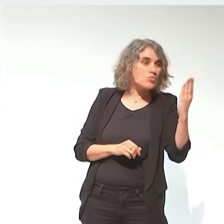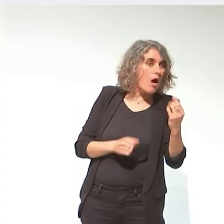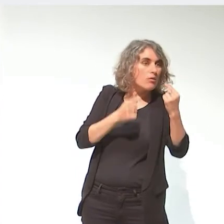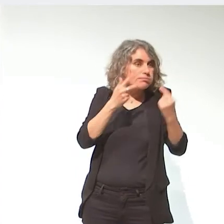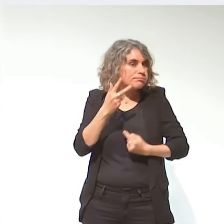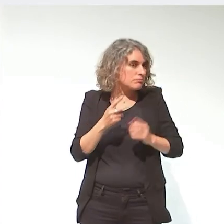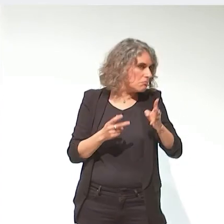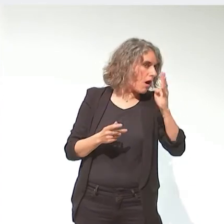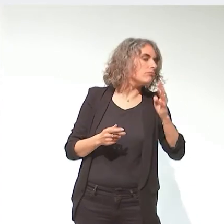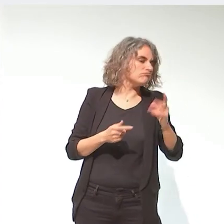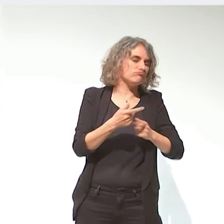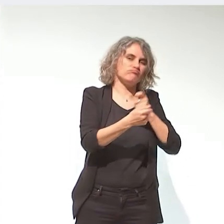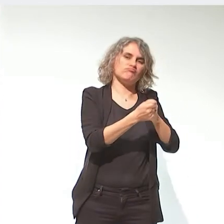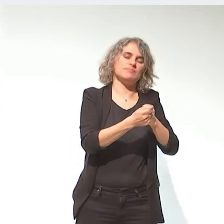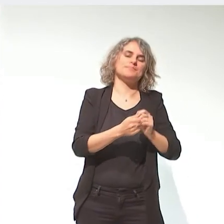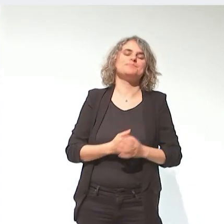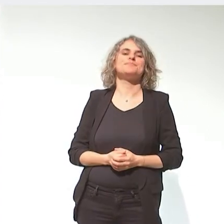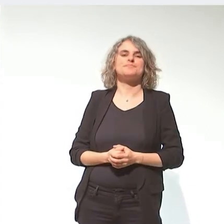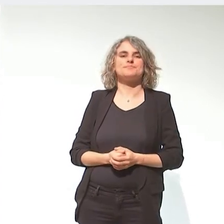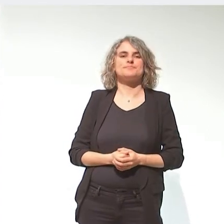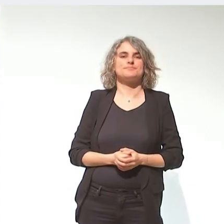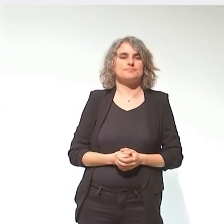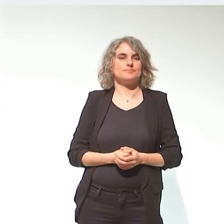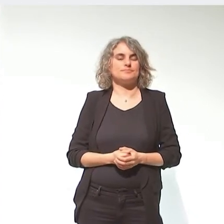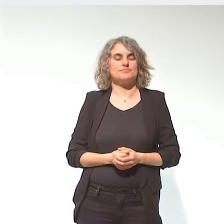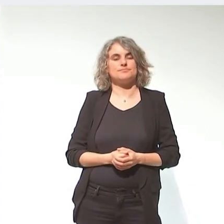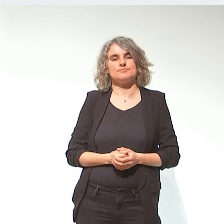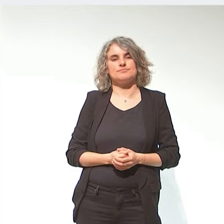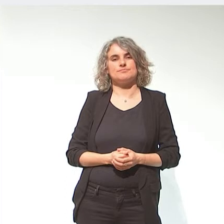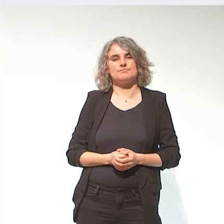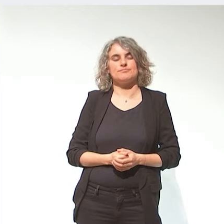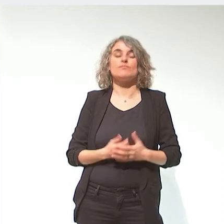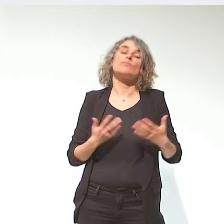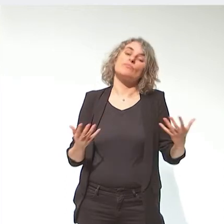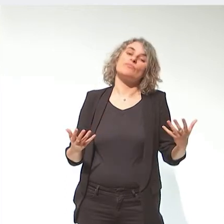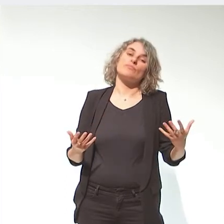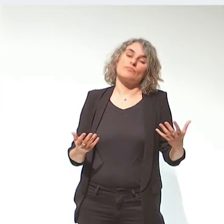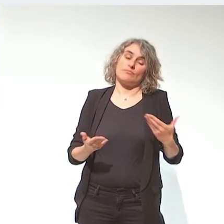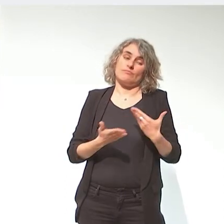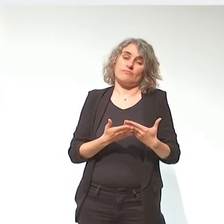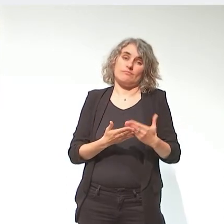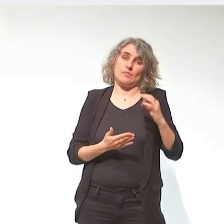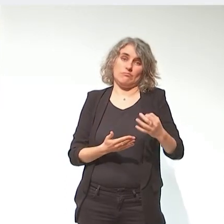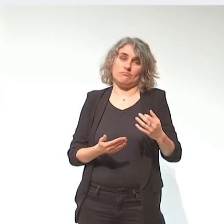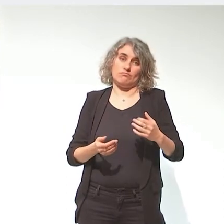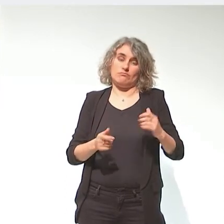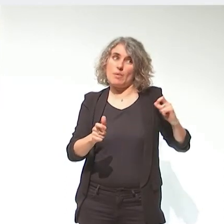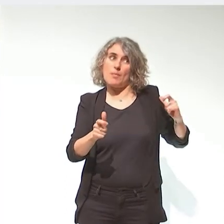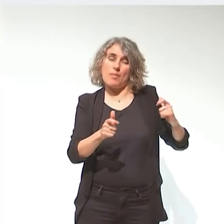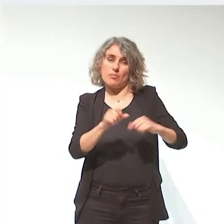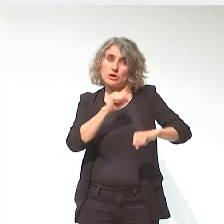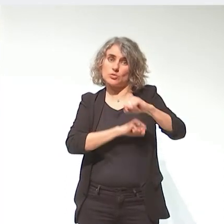and possibilities. And that's how it was organized since the middle of 90s